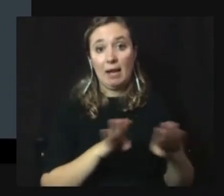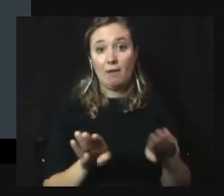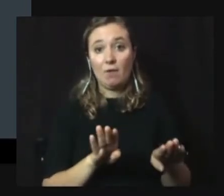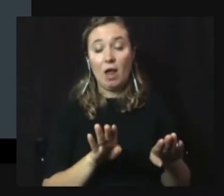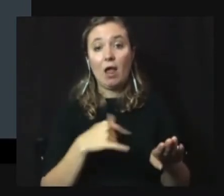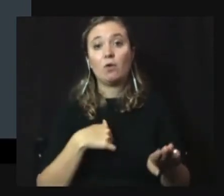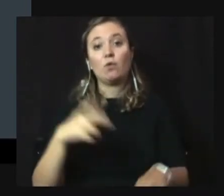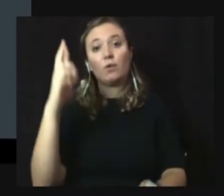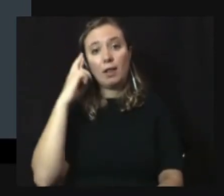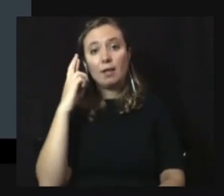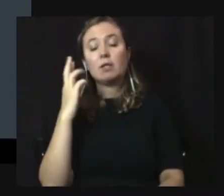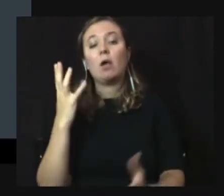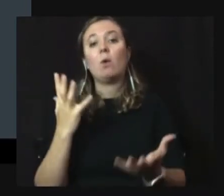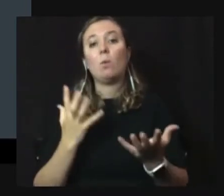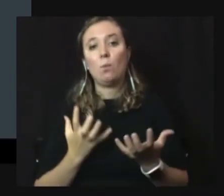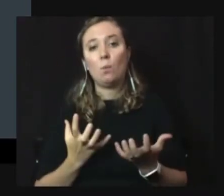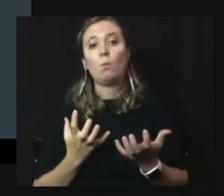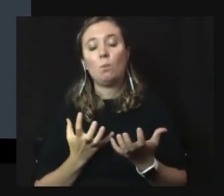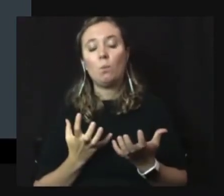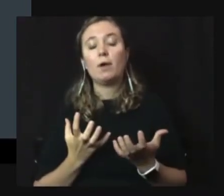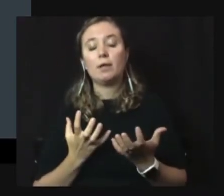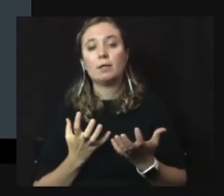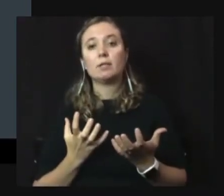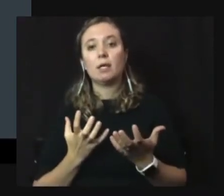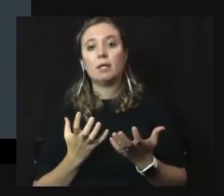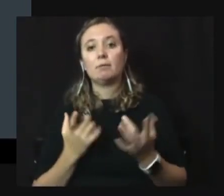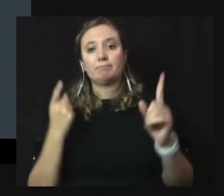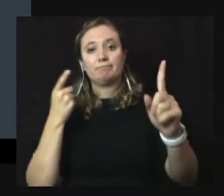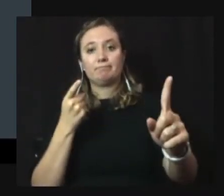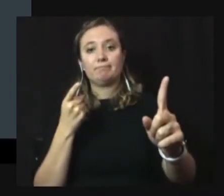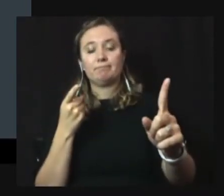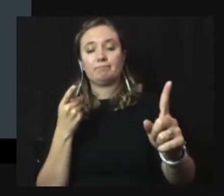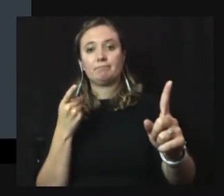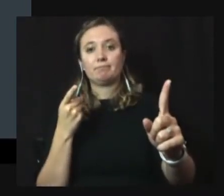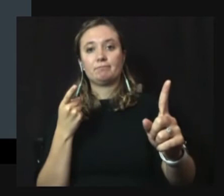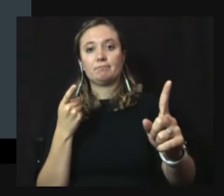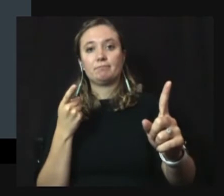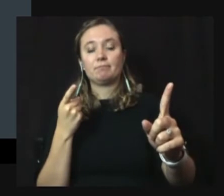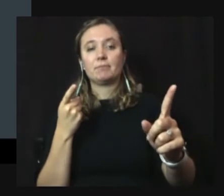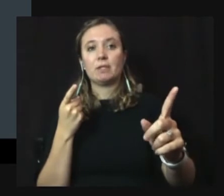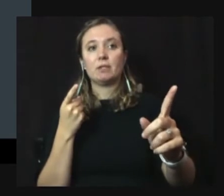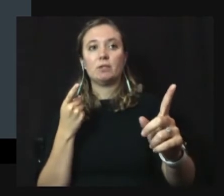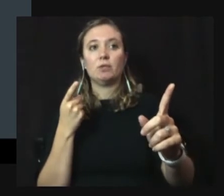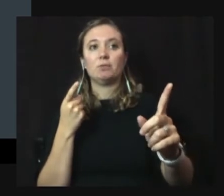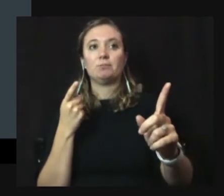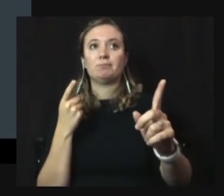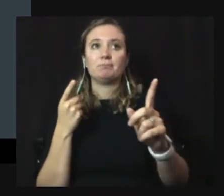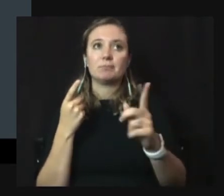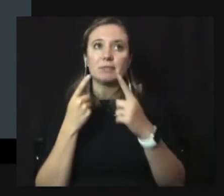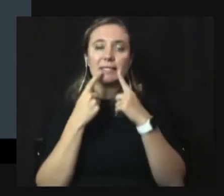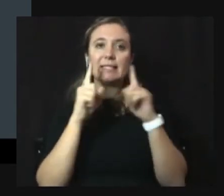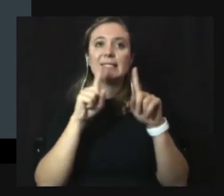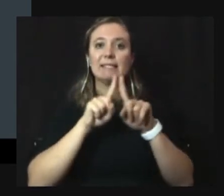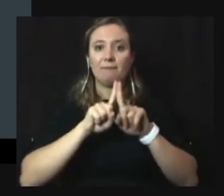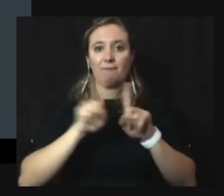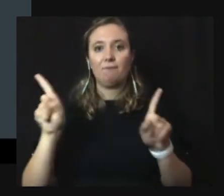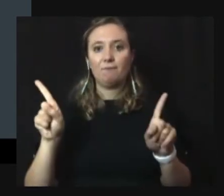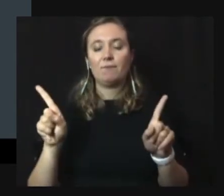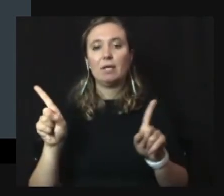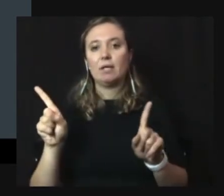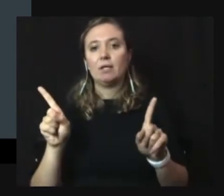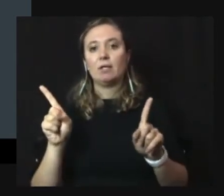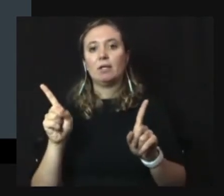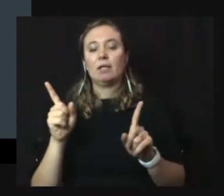realized that I wanted to make a different choice, and thought about what are